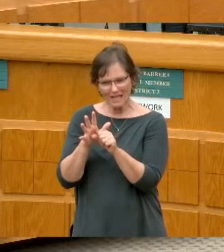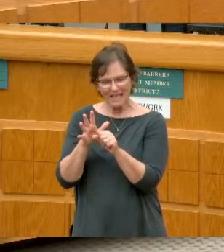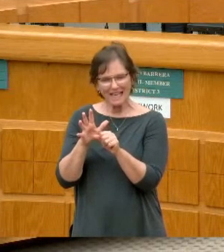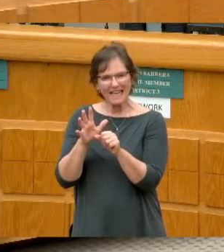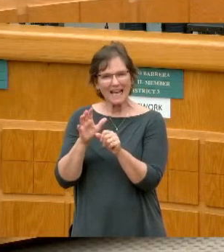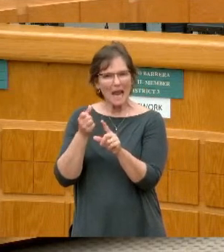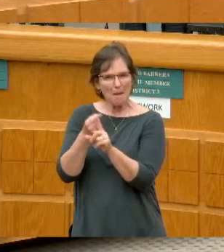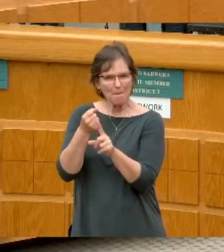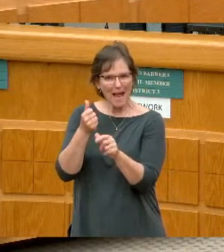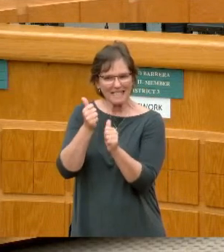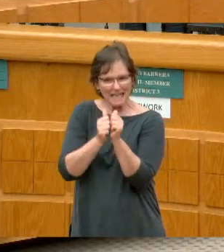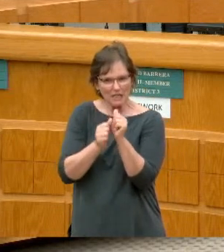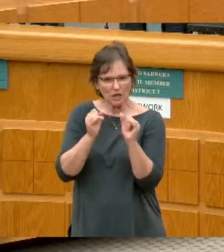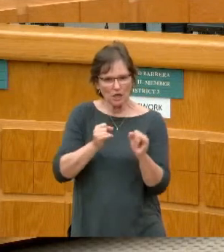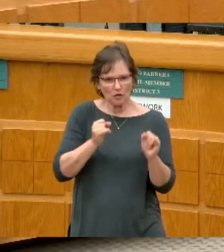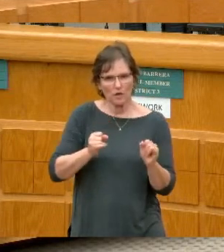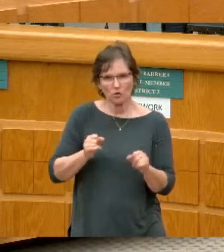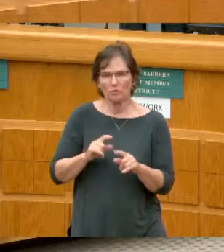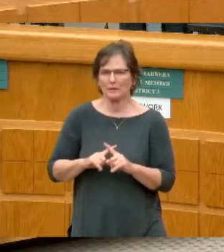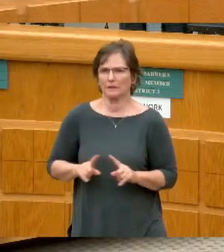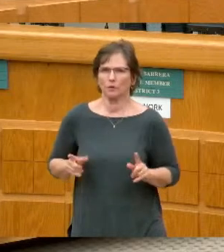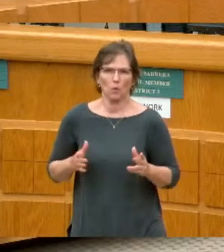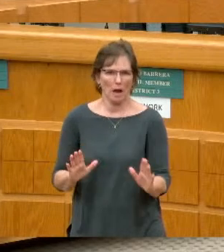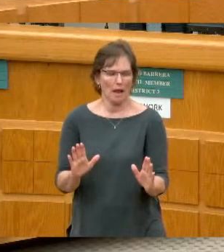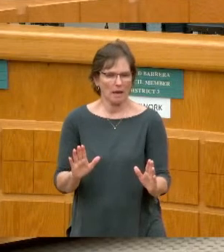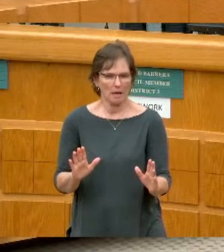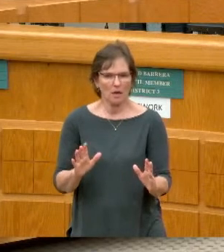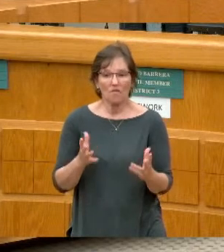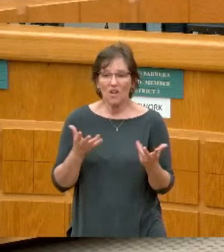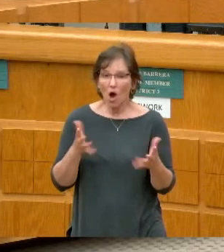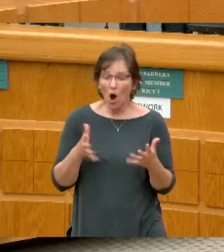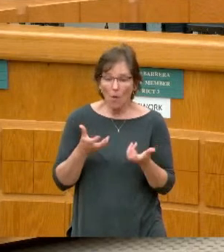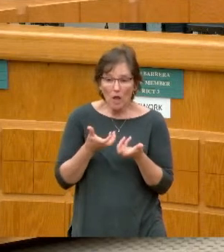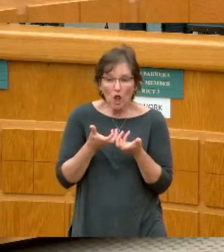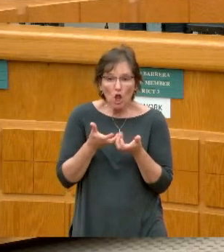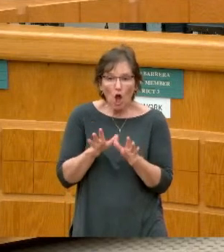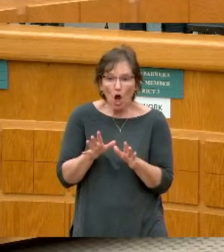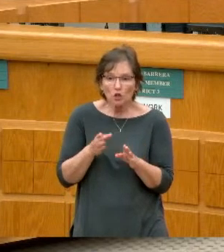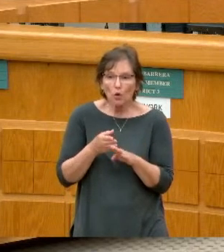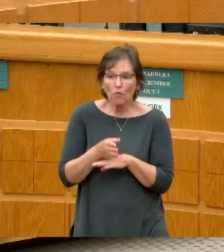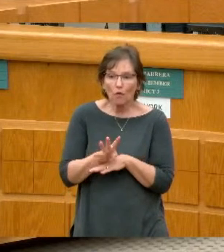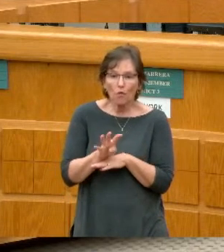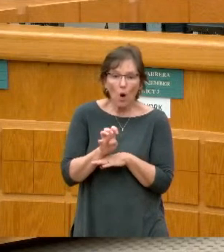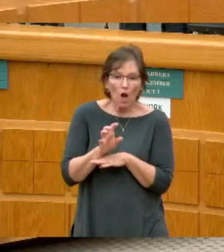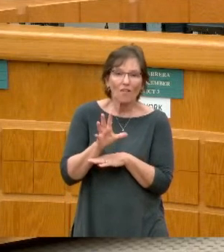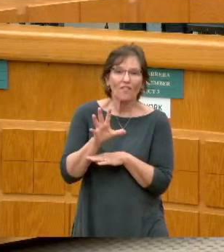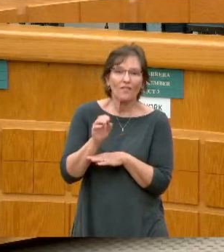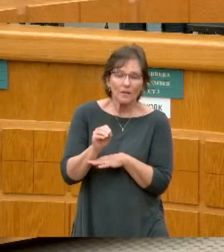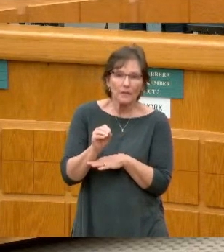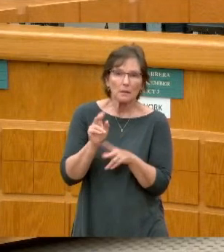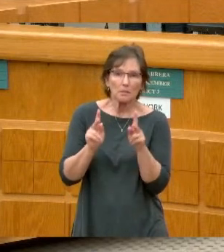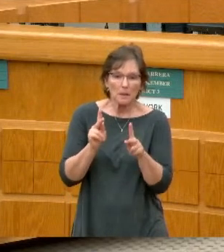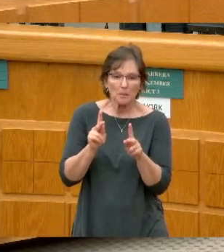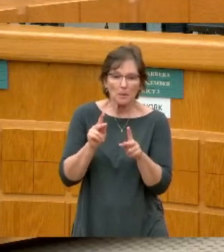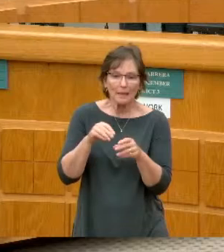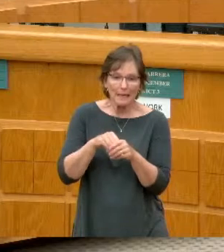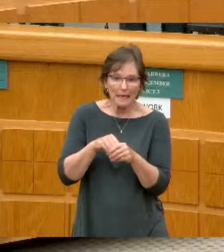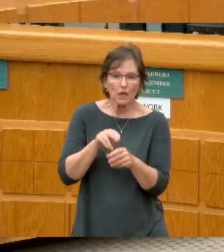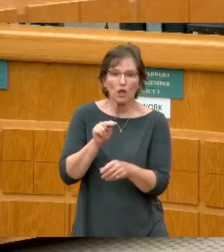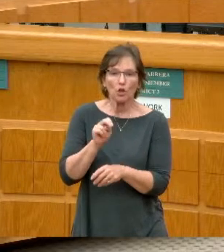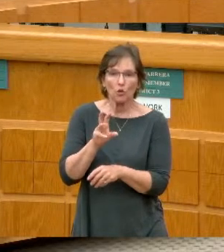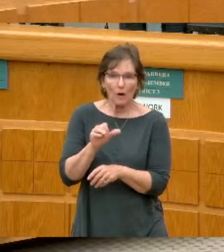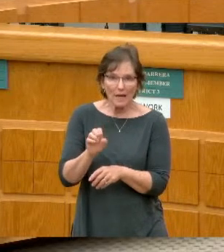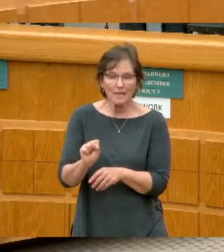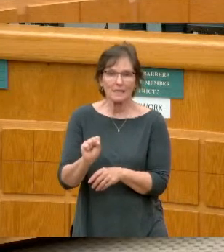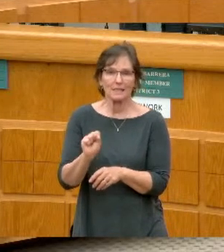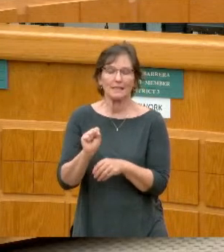Public Health is reminding the public to wear a mask and social distance anytime you're away from home. As we